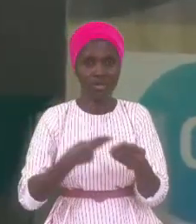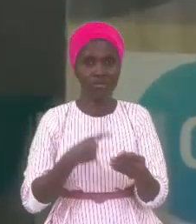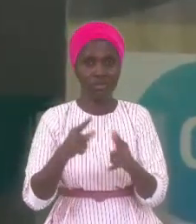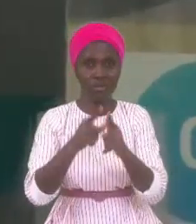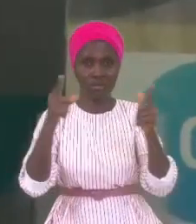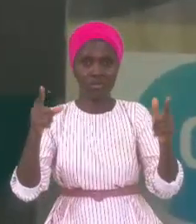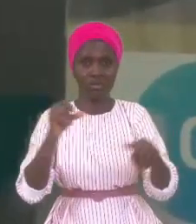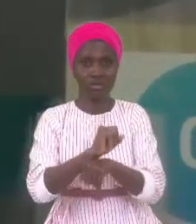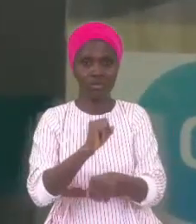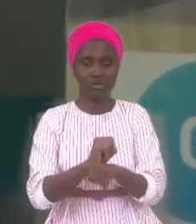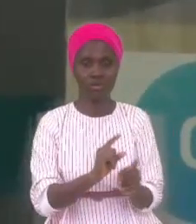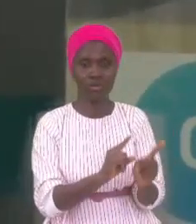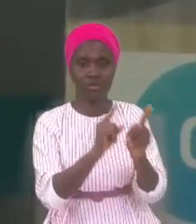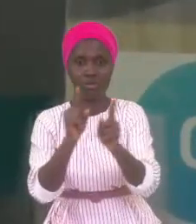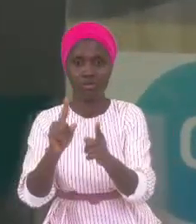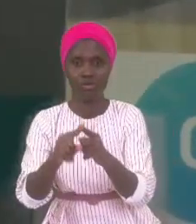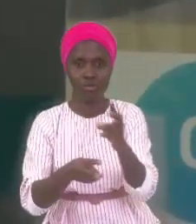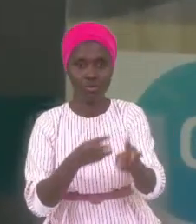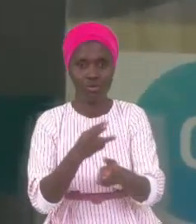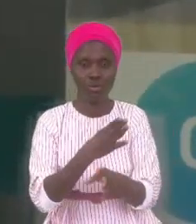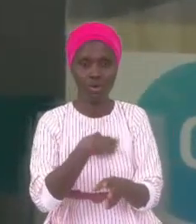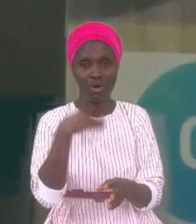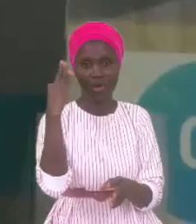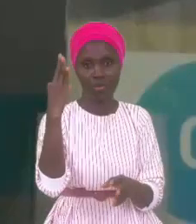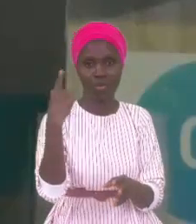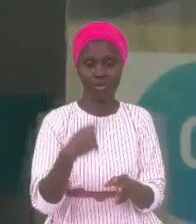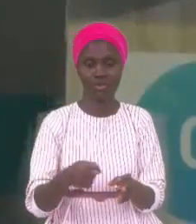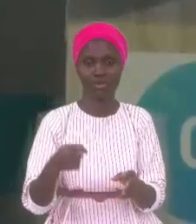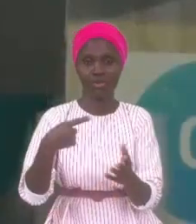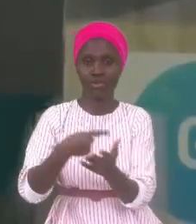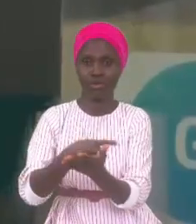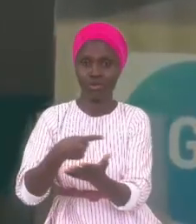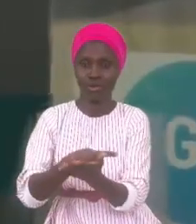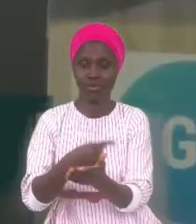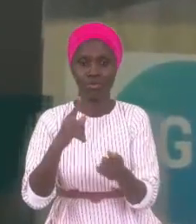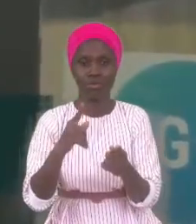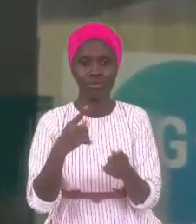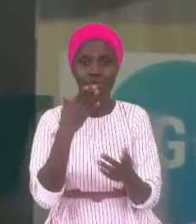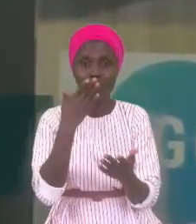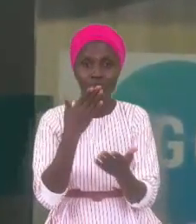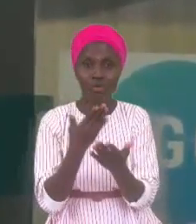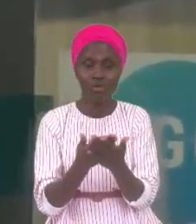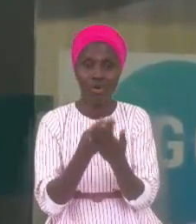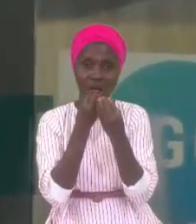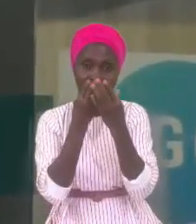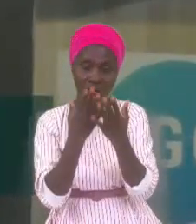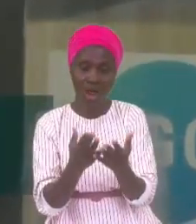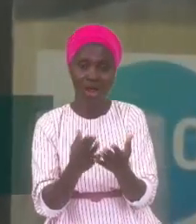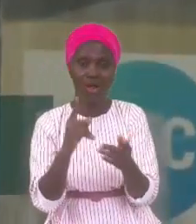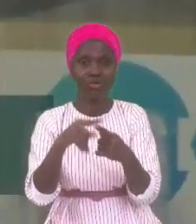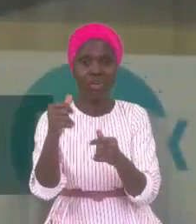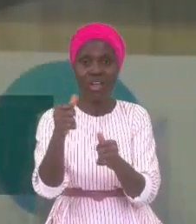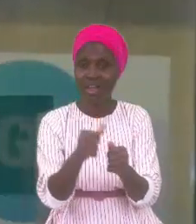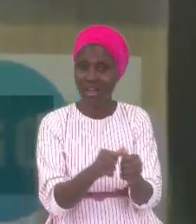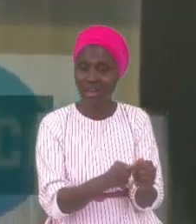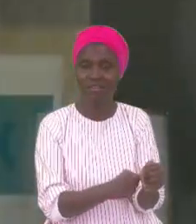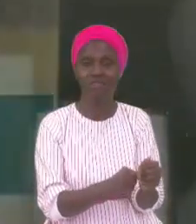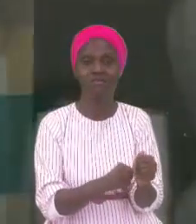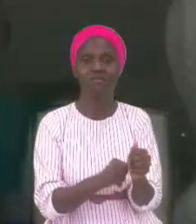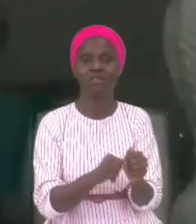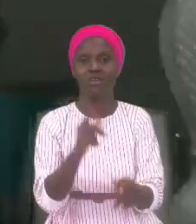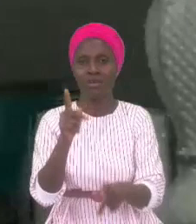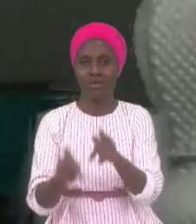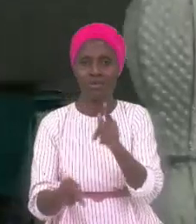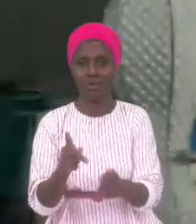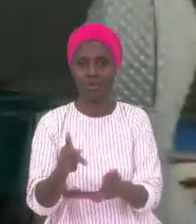and preach the gospel, the good news to every creature. He that believeth and is baptized shall be saved. He that believeth